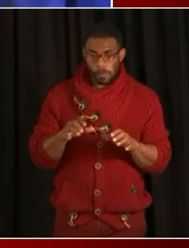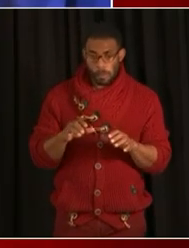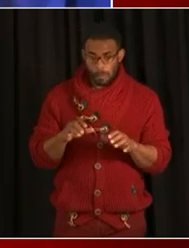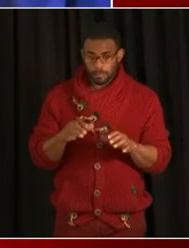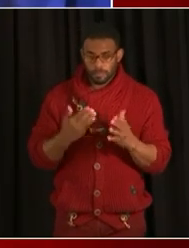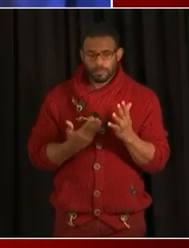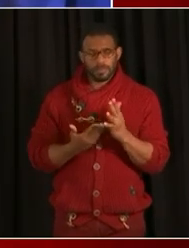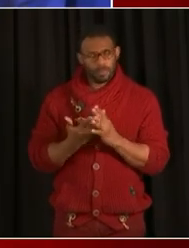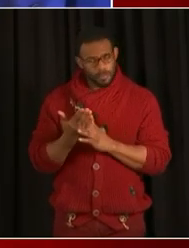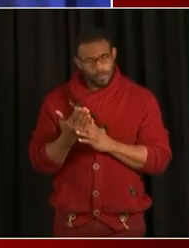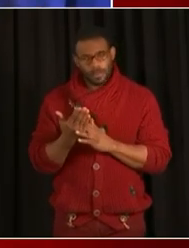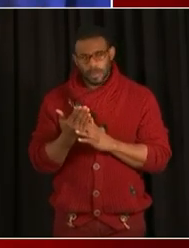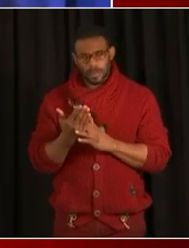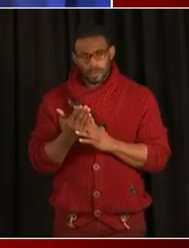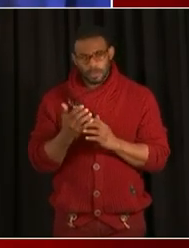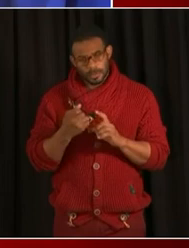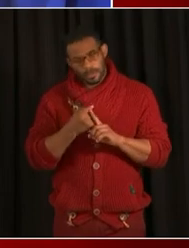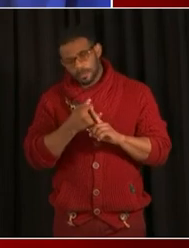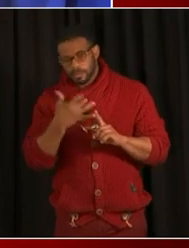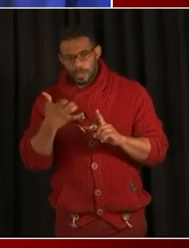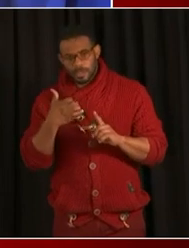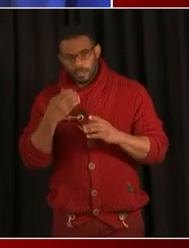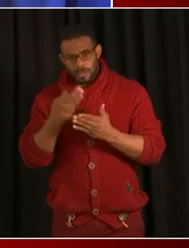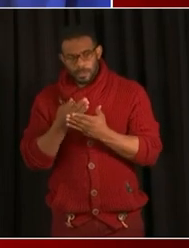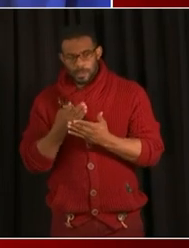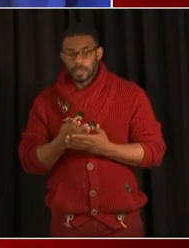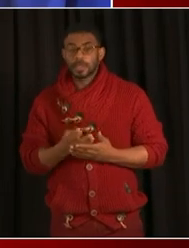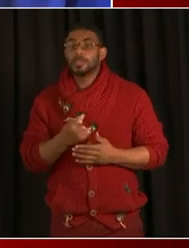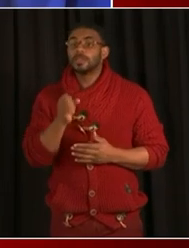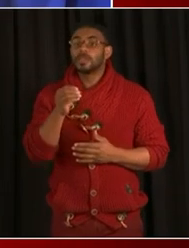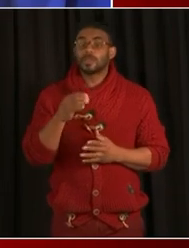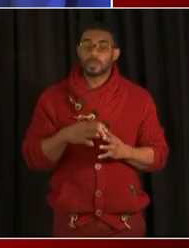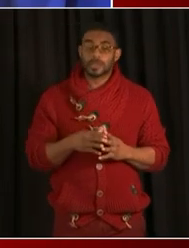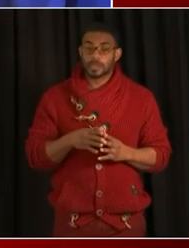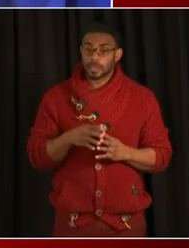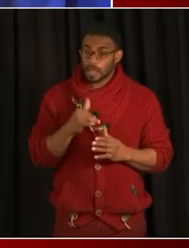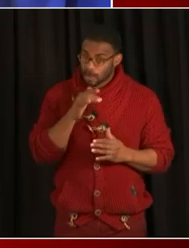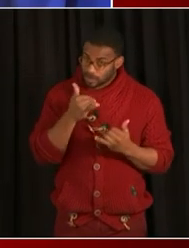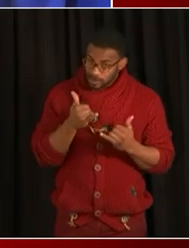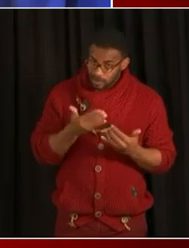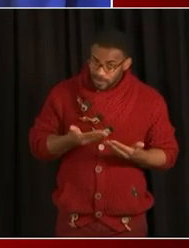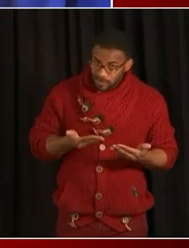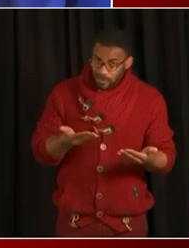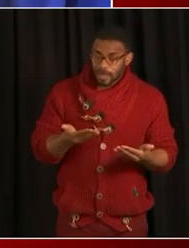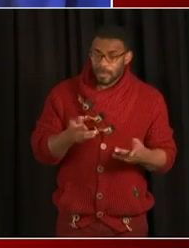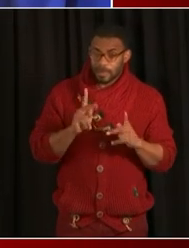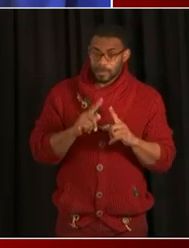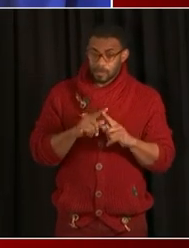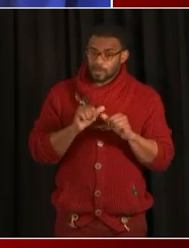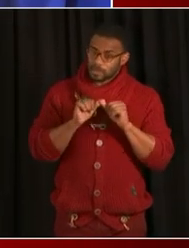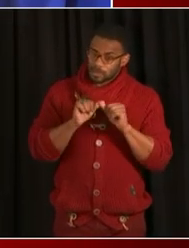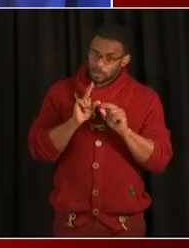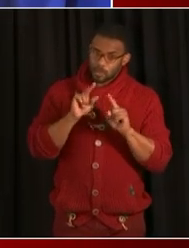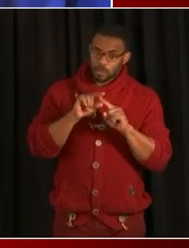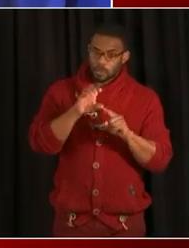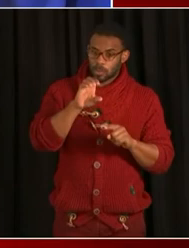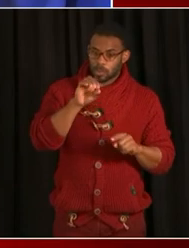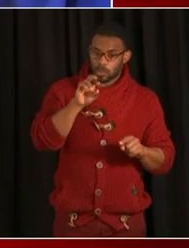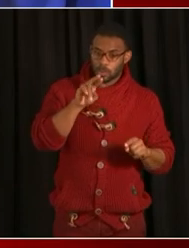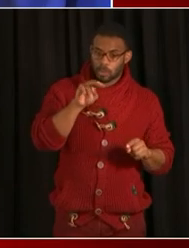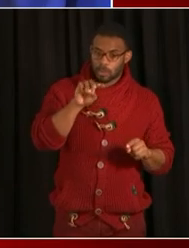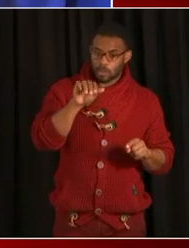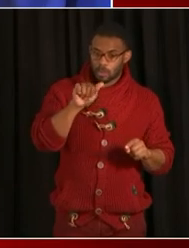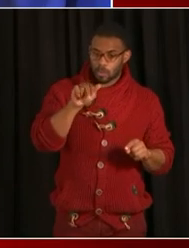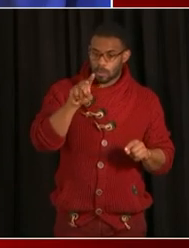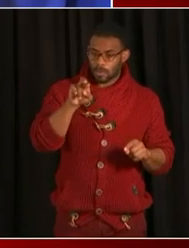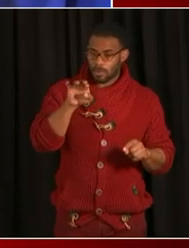do through, building out these funds. And so I would still invite people to continue to go to the